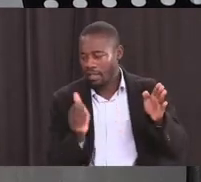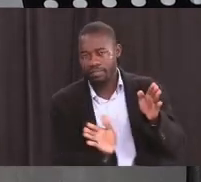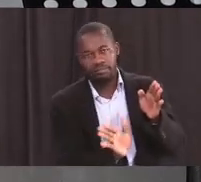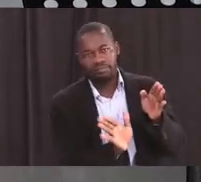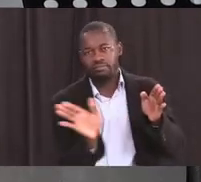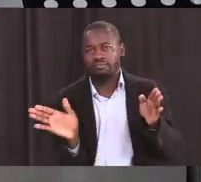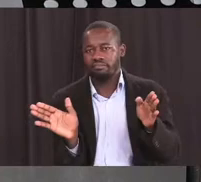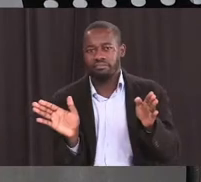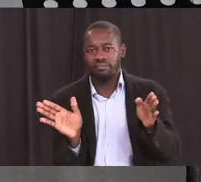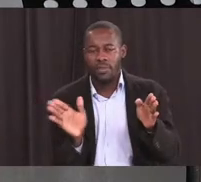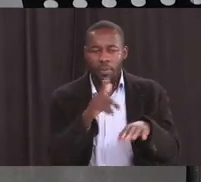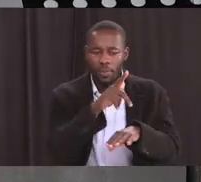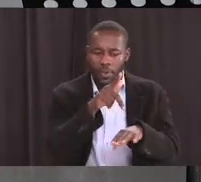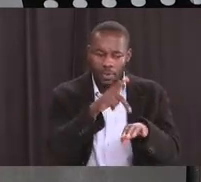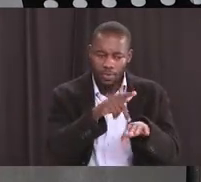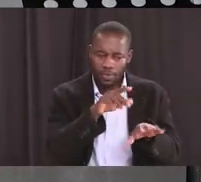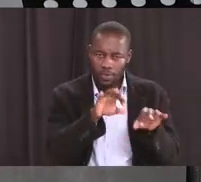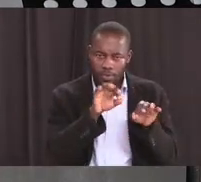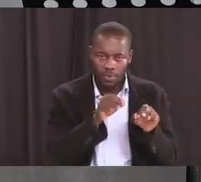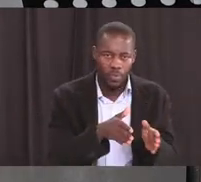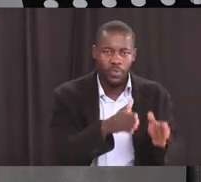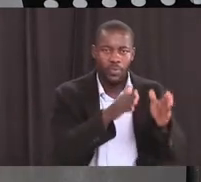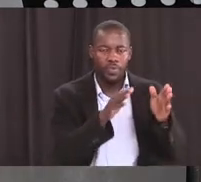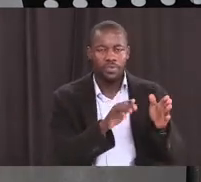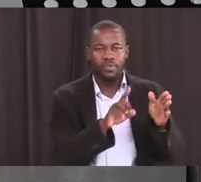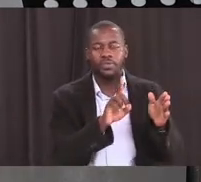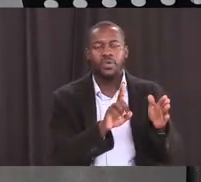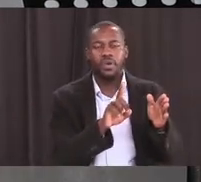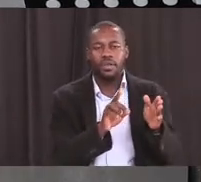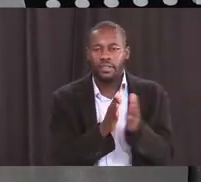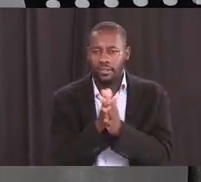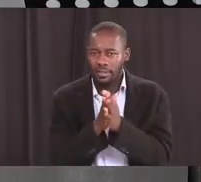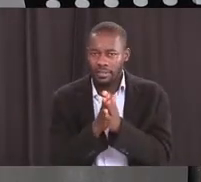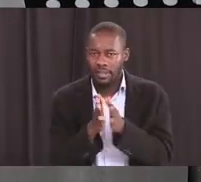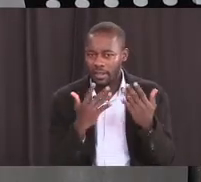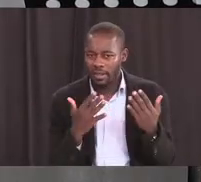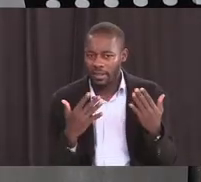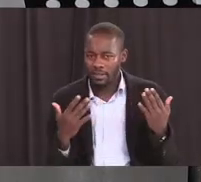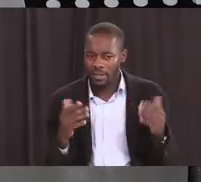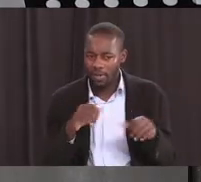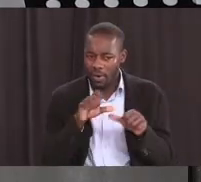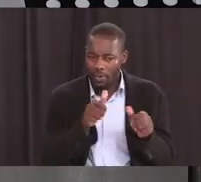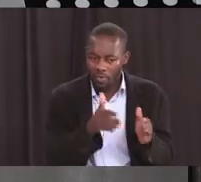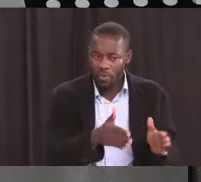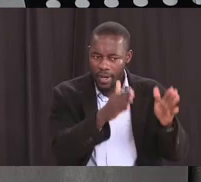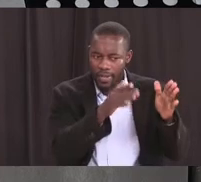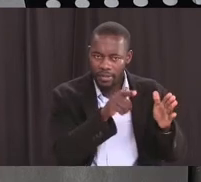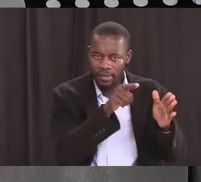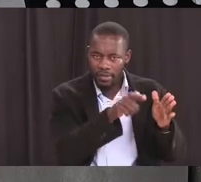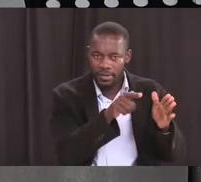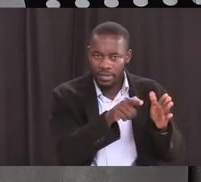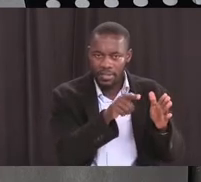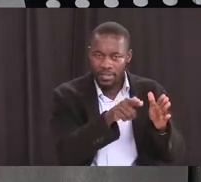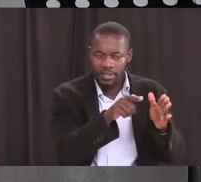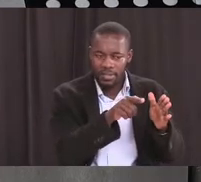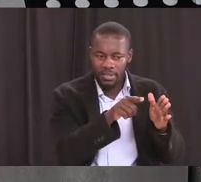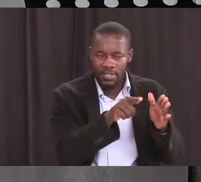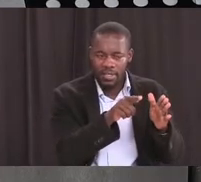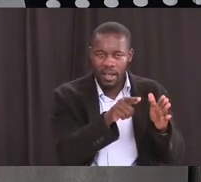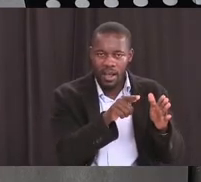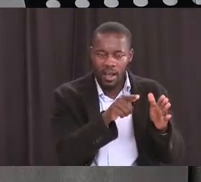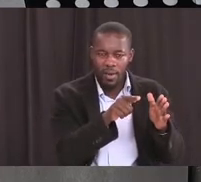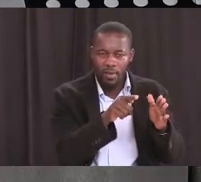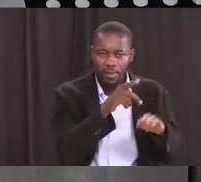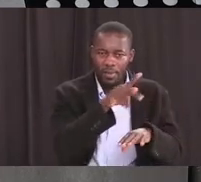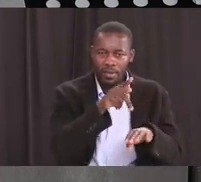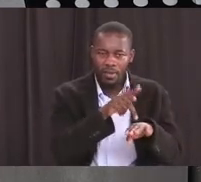he chooses Timothy here in this passage. The interesting thing about Timothy is that he is the son of a Jewish background